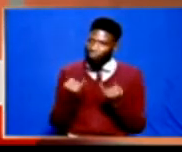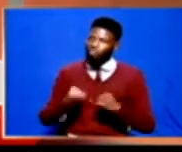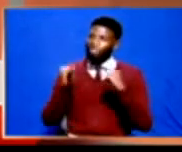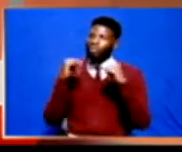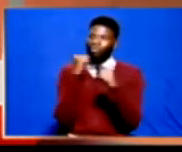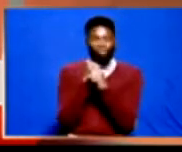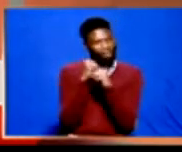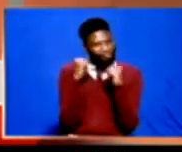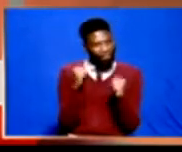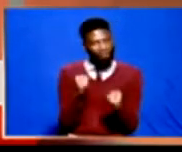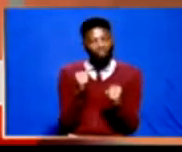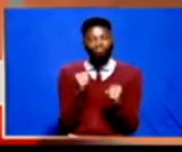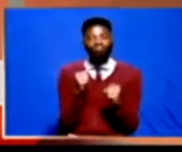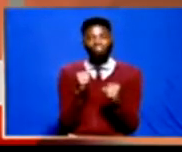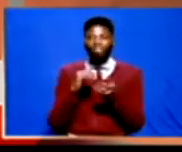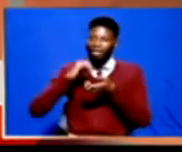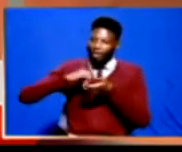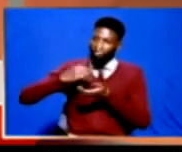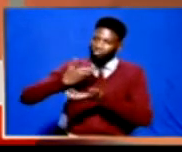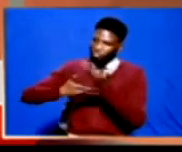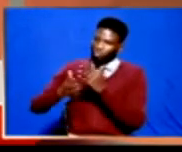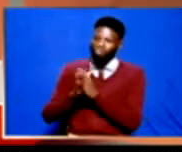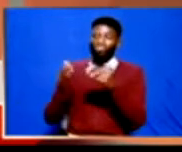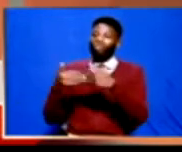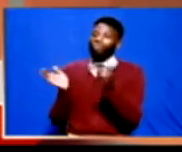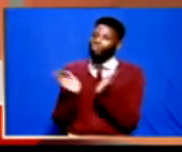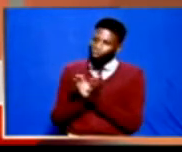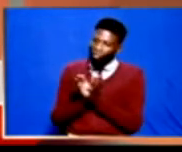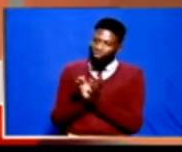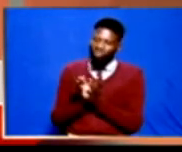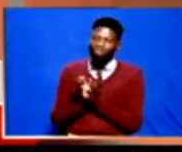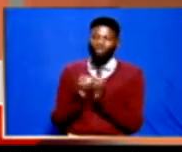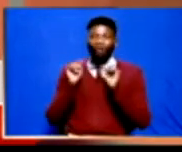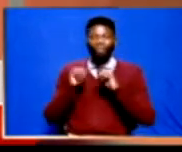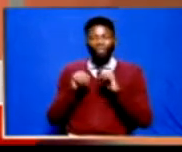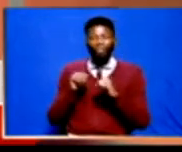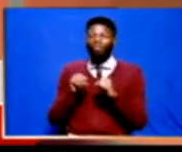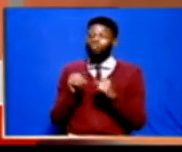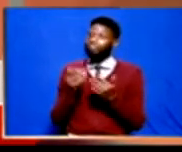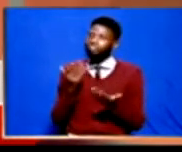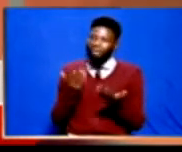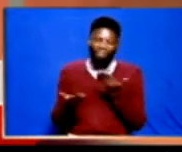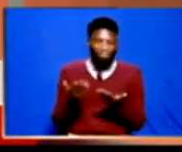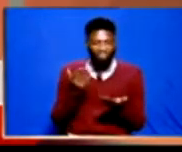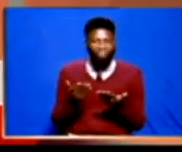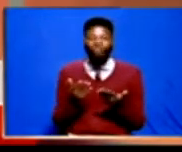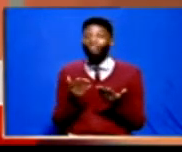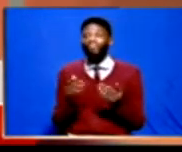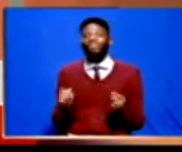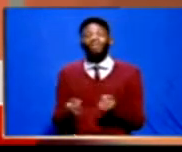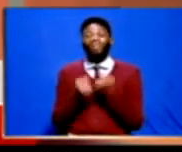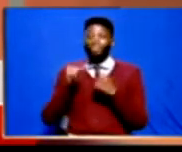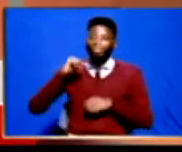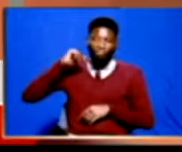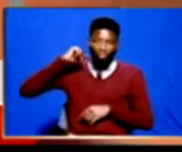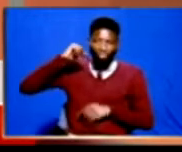possible to engage with communities to the level of not allowing them or being allowed by politicians to